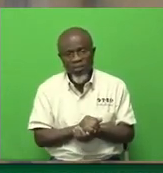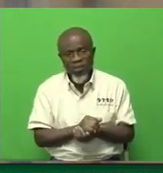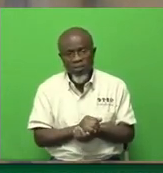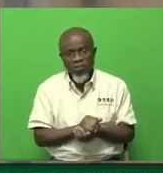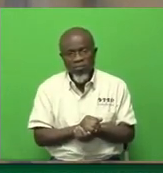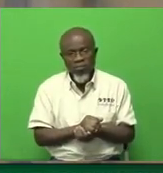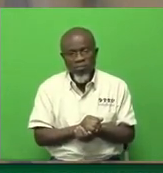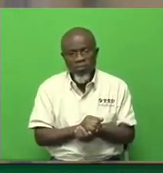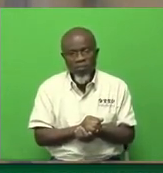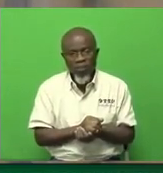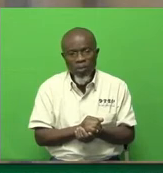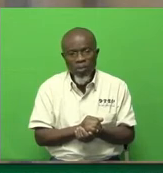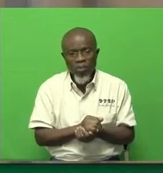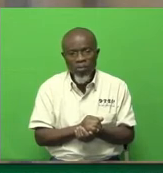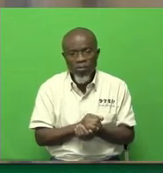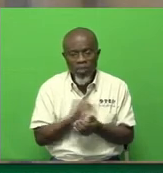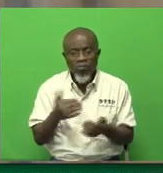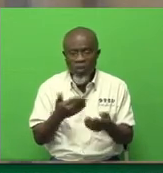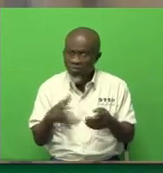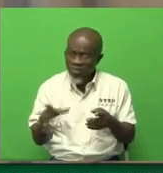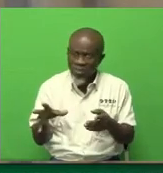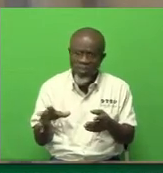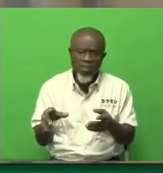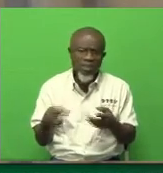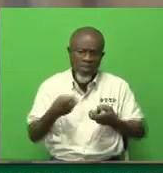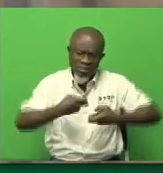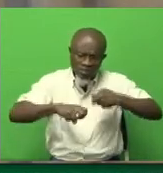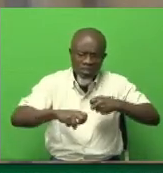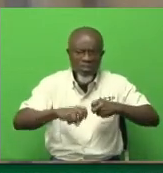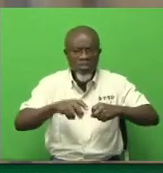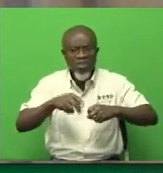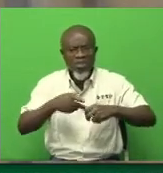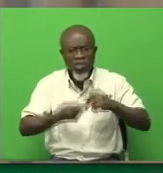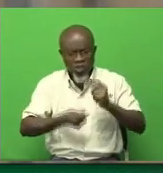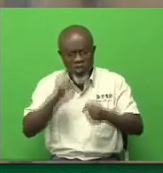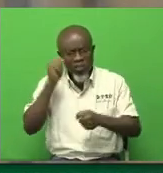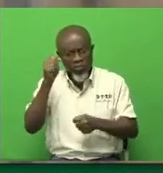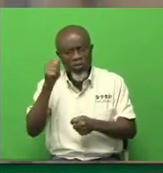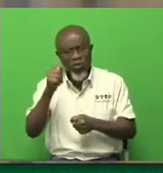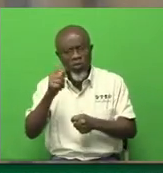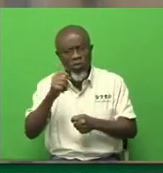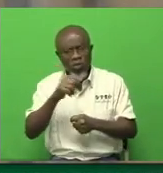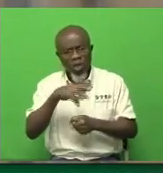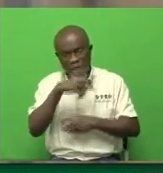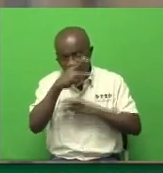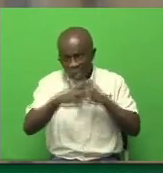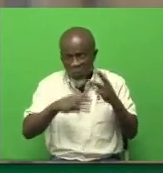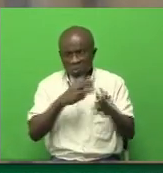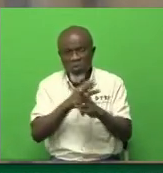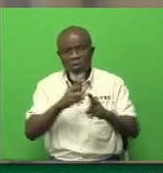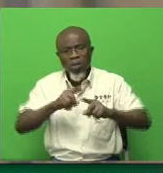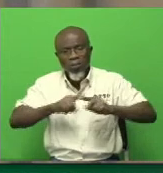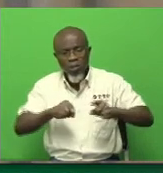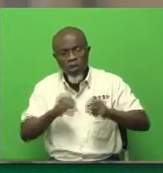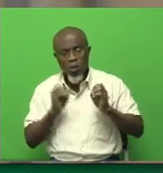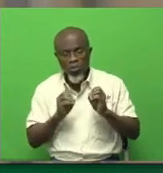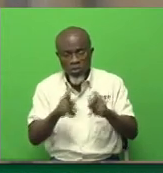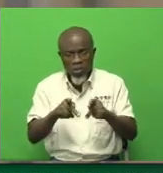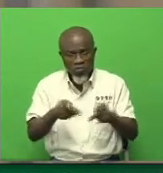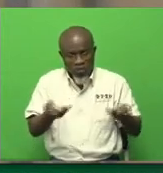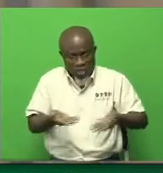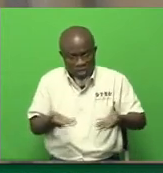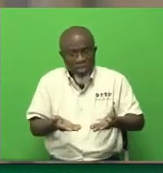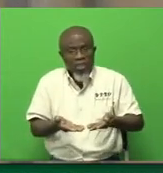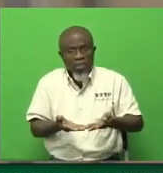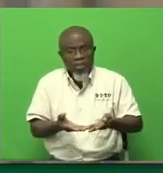all the other difficulties that we face as a country and as a world the opportunity for educational achievement in Trinidad